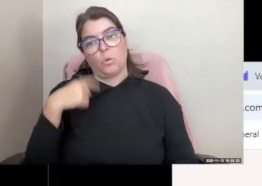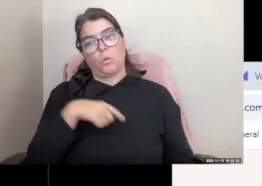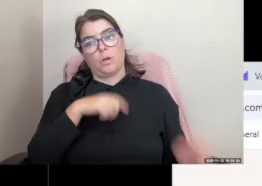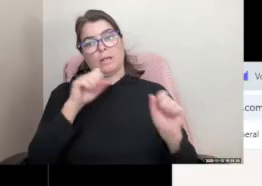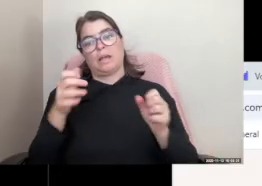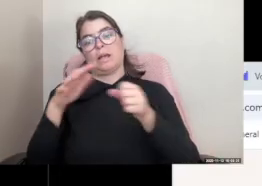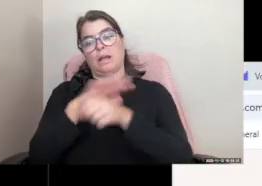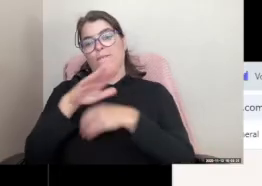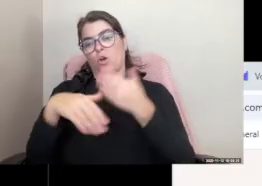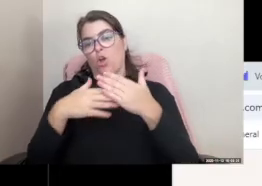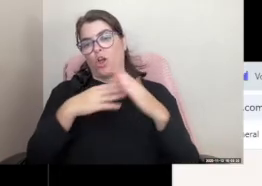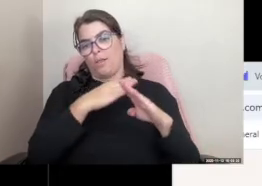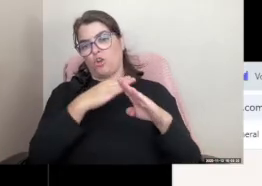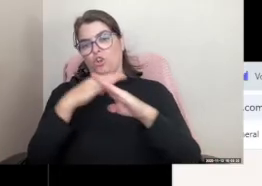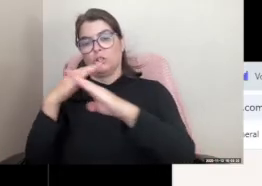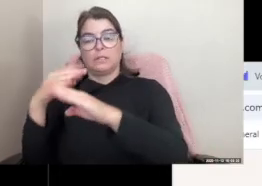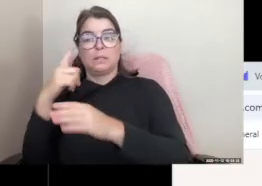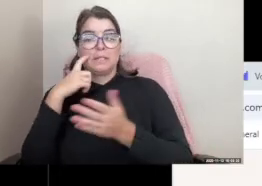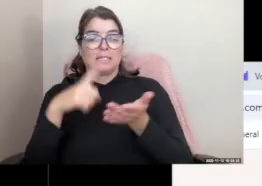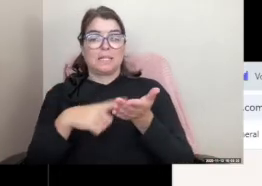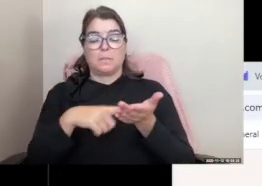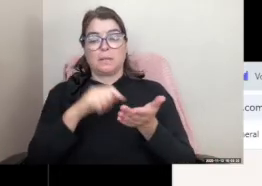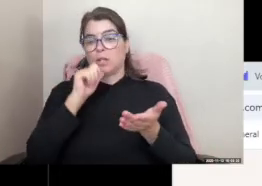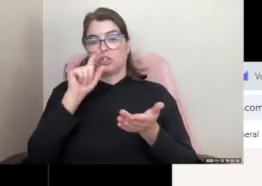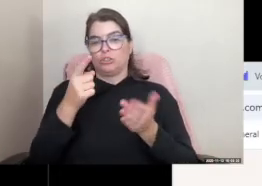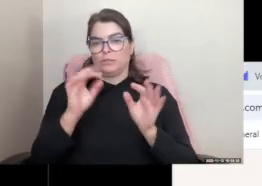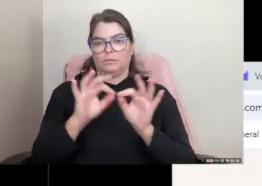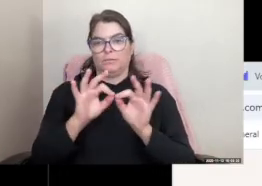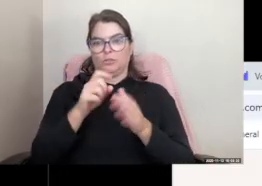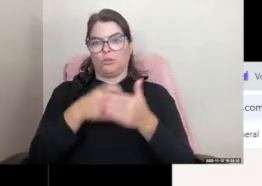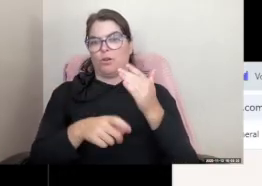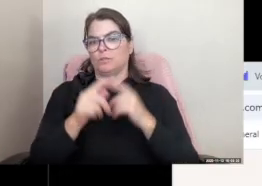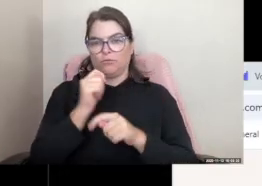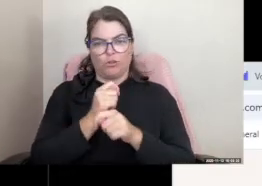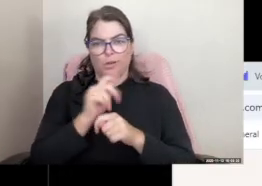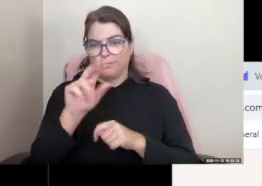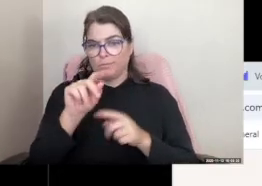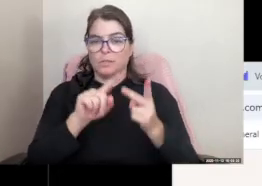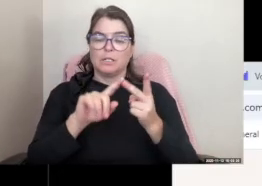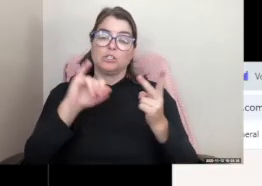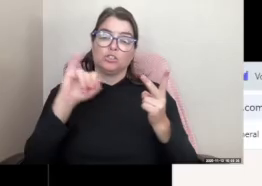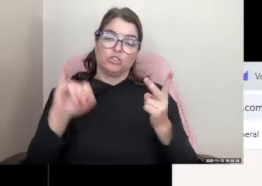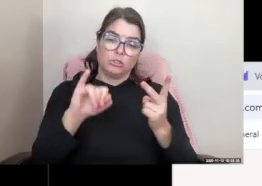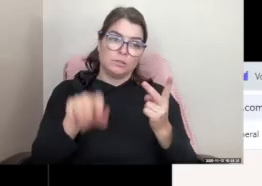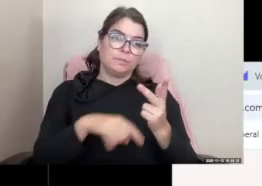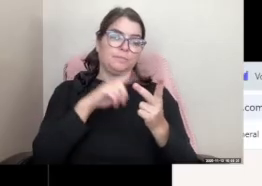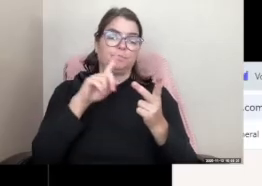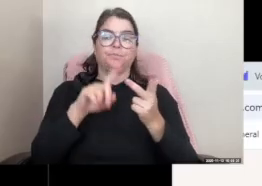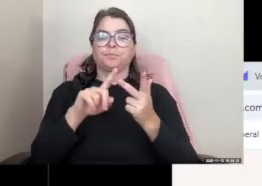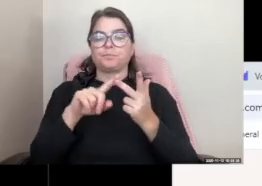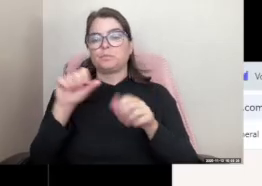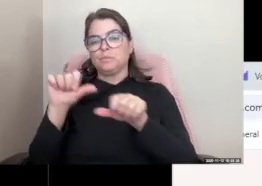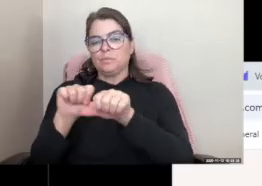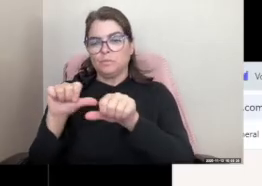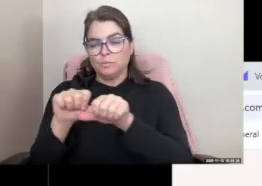mandate, we have to make a case for a value proposition